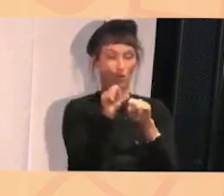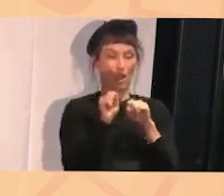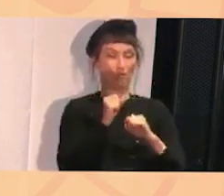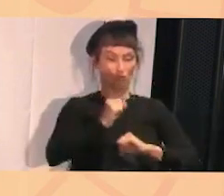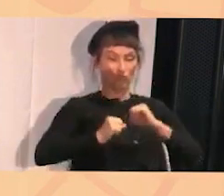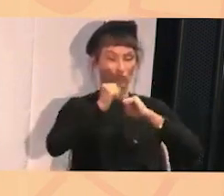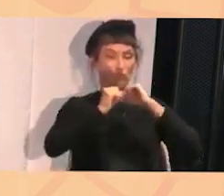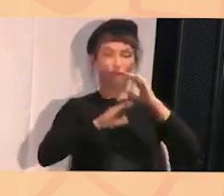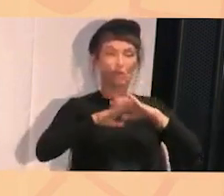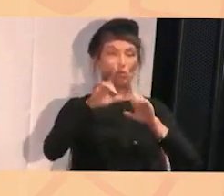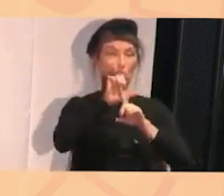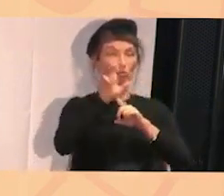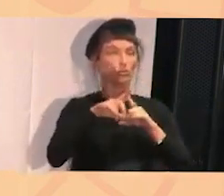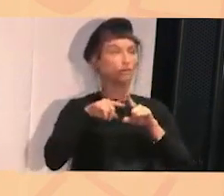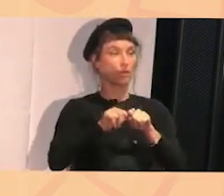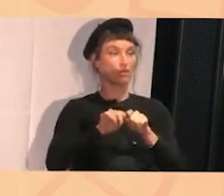people that we,